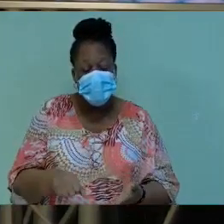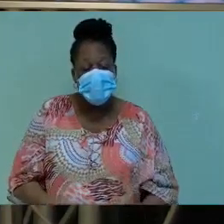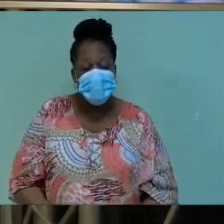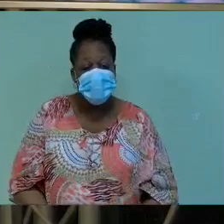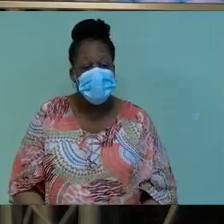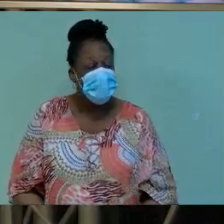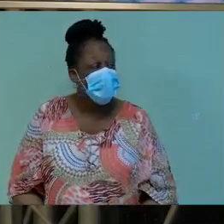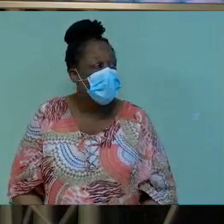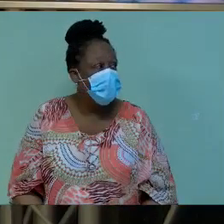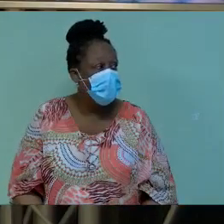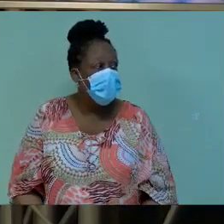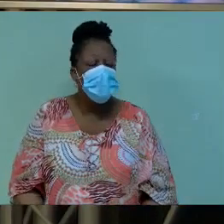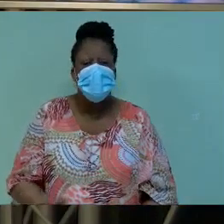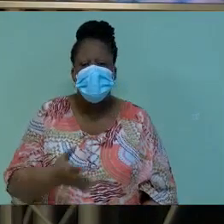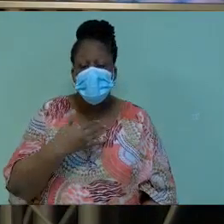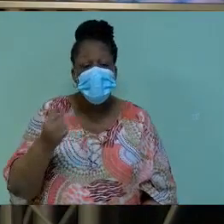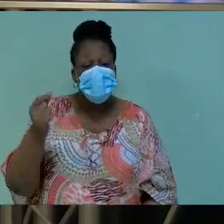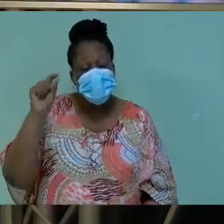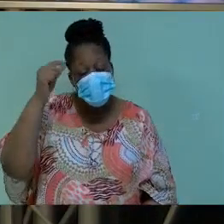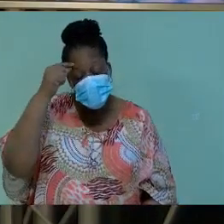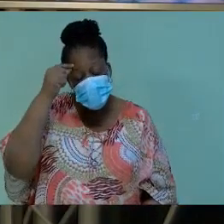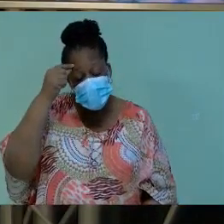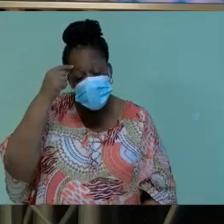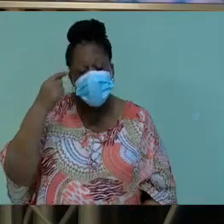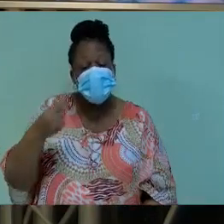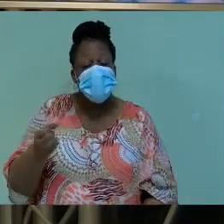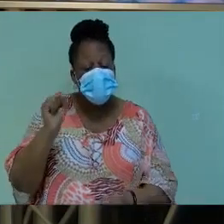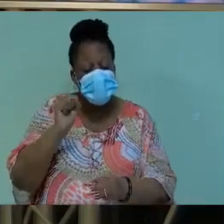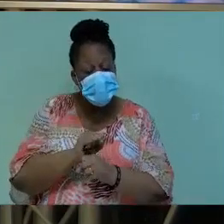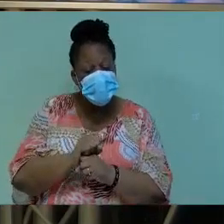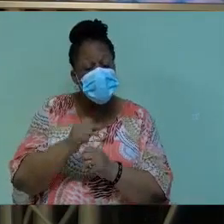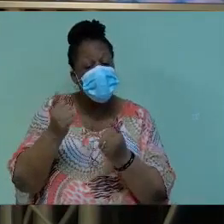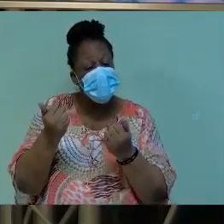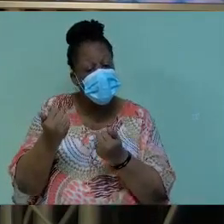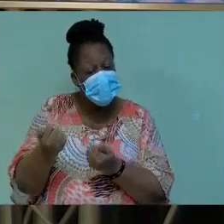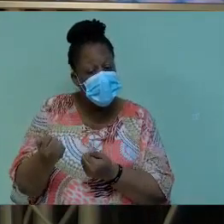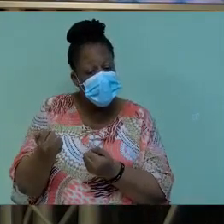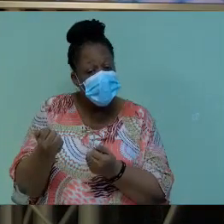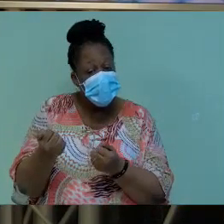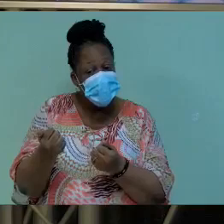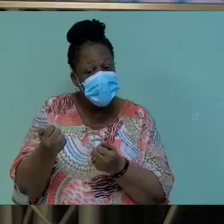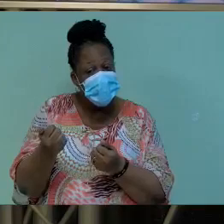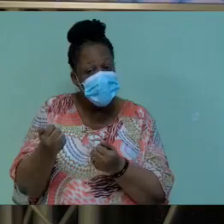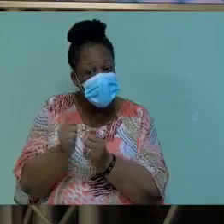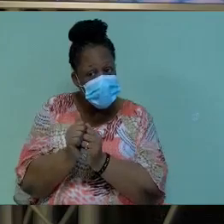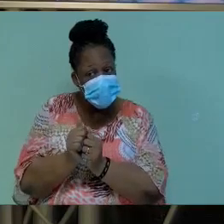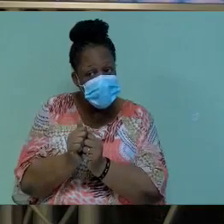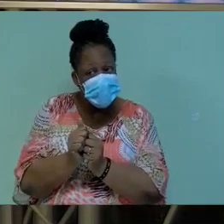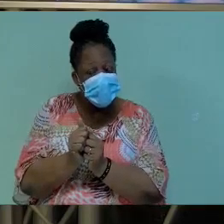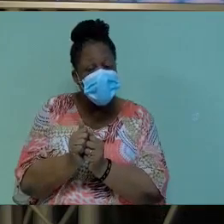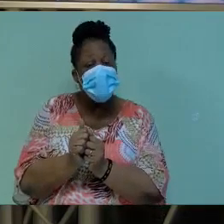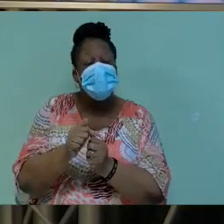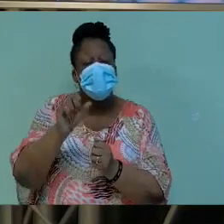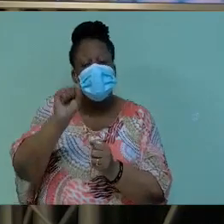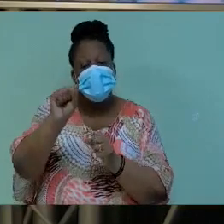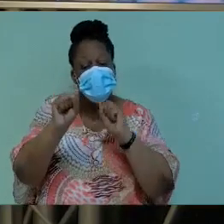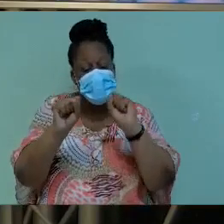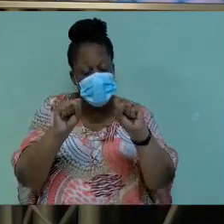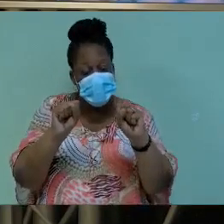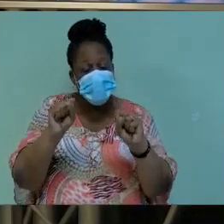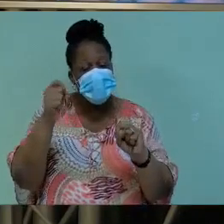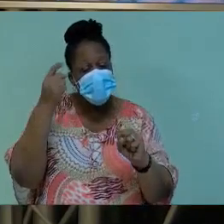government, stands behind this program, which we are proud to assist our citizens with as